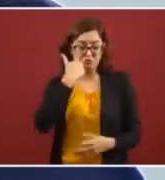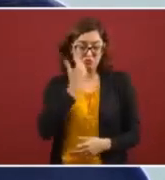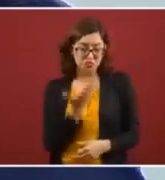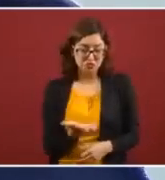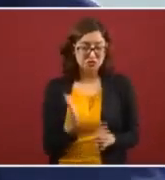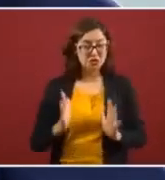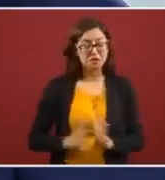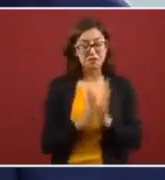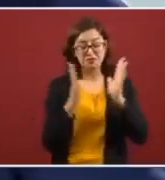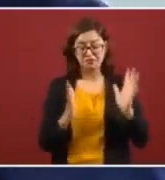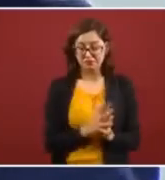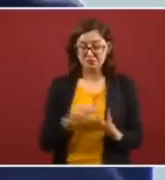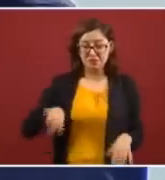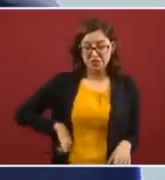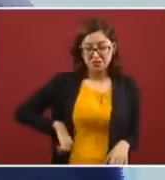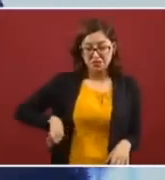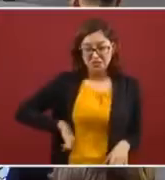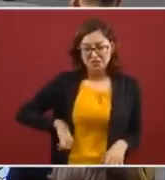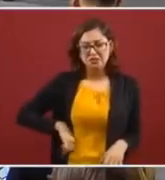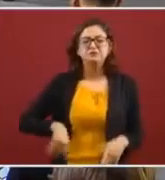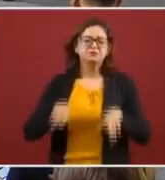So there's going to be a place.